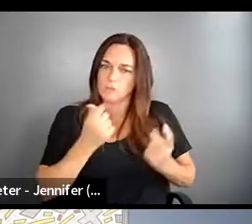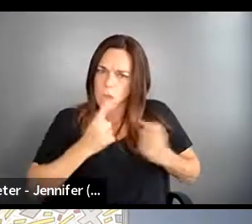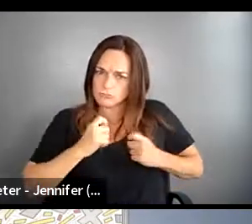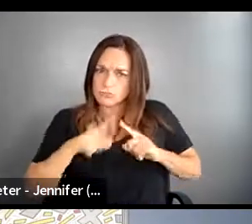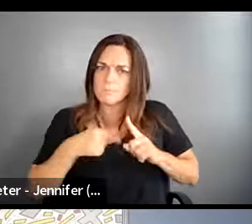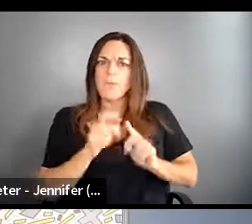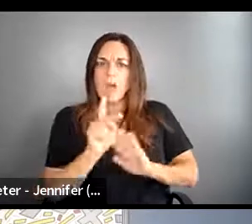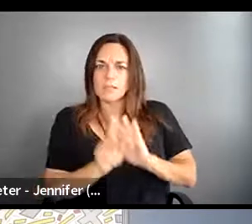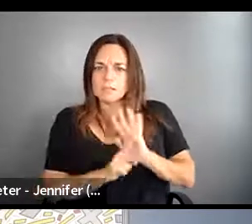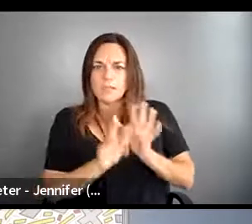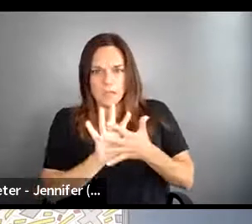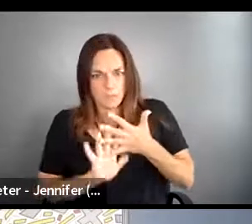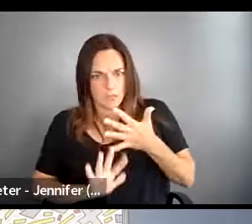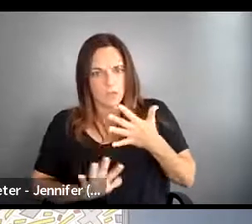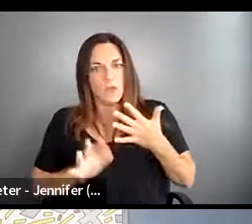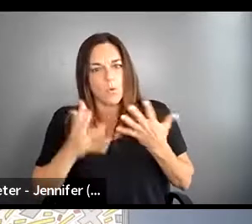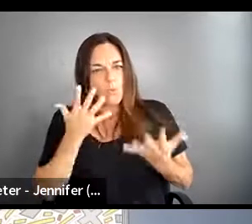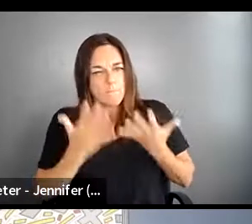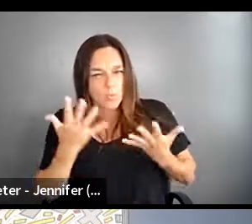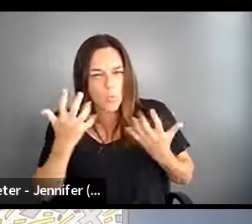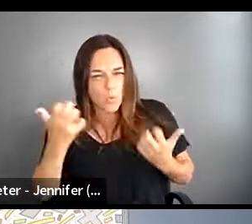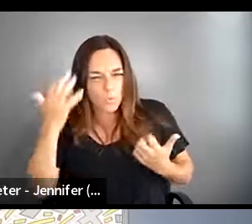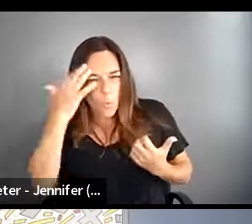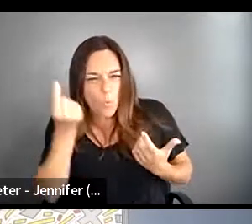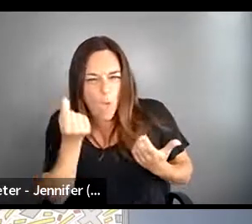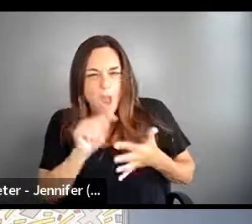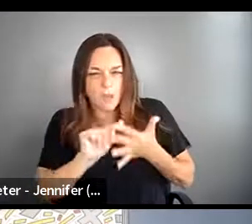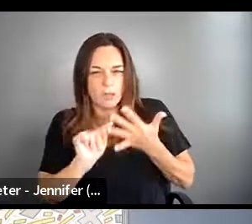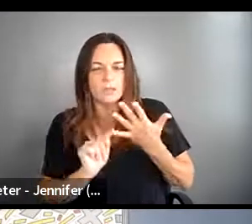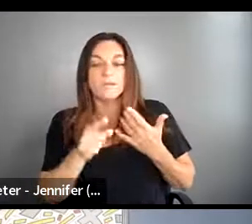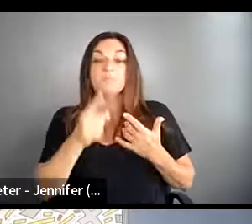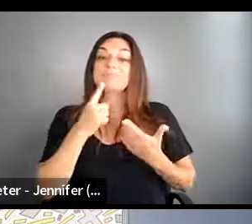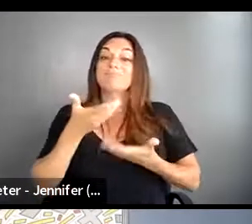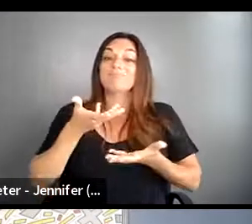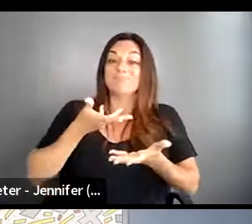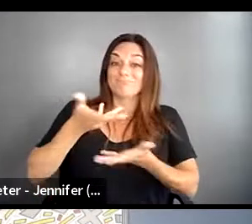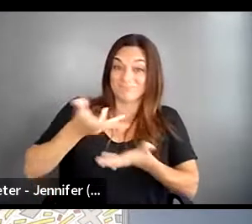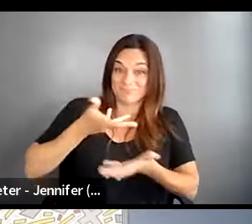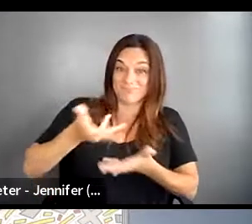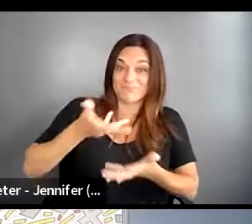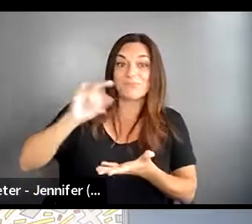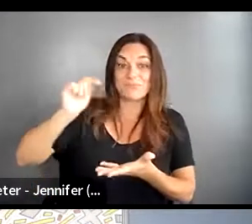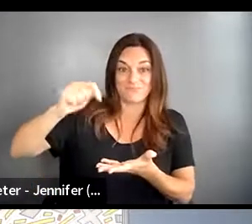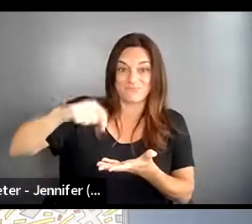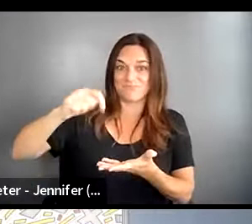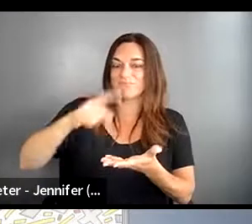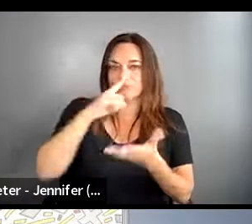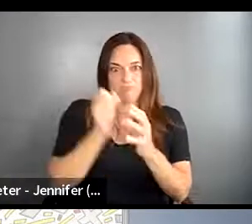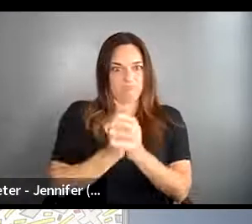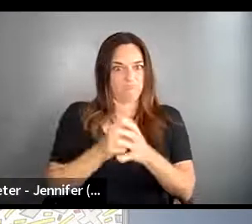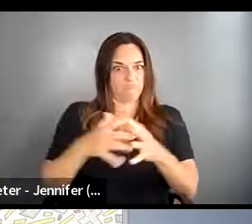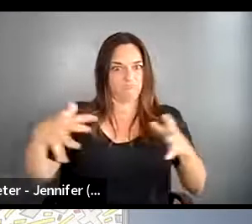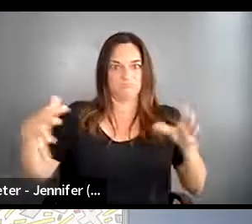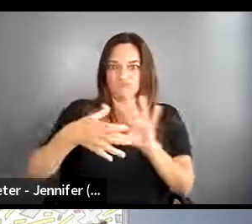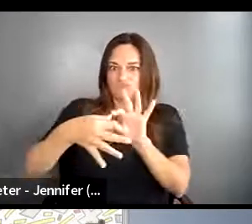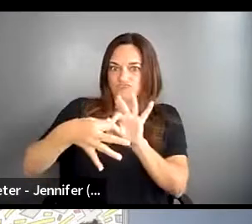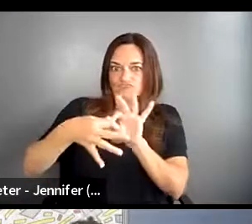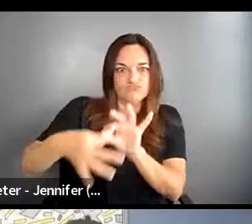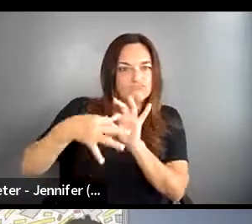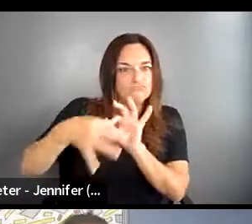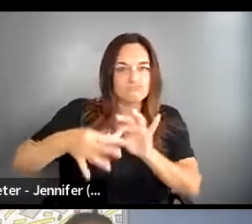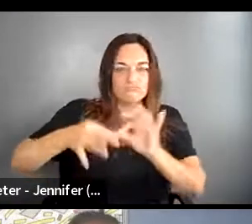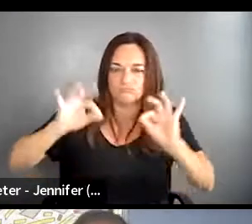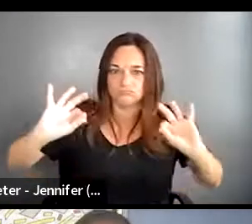right? And things they may want to know. So the engagement has been, has grown, and, you know, it's